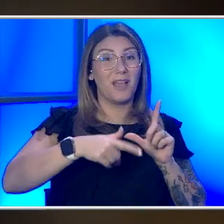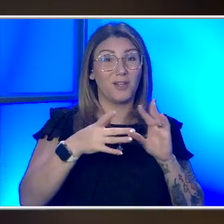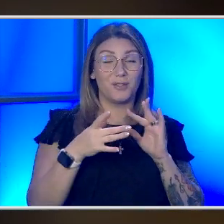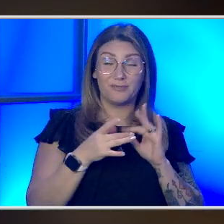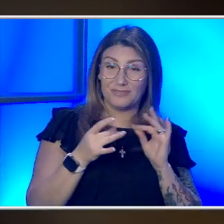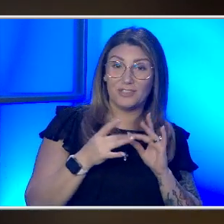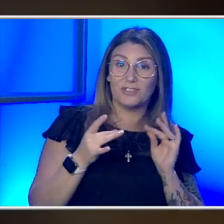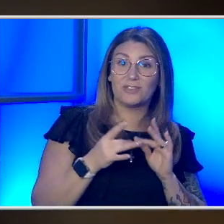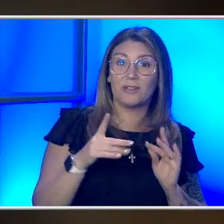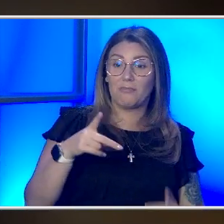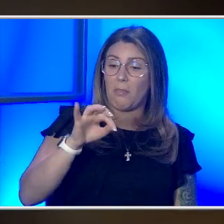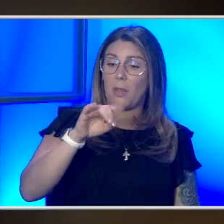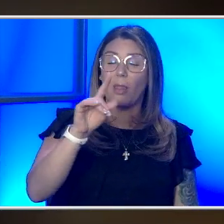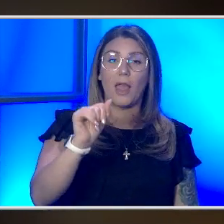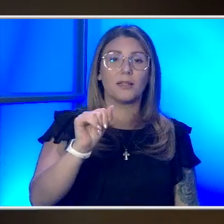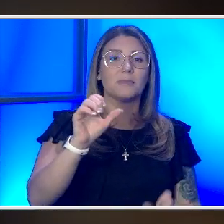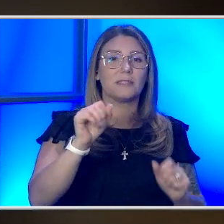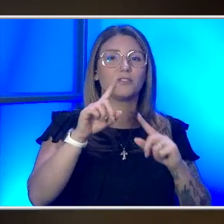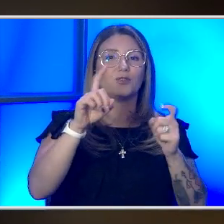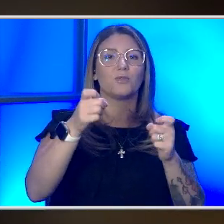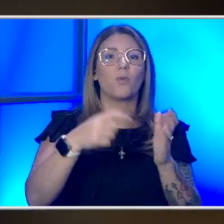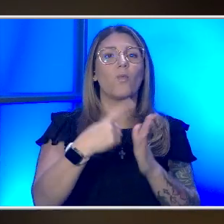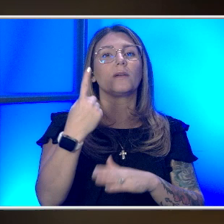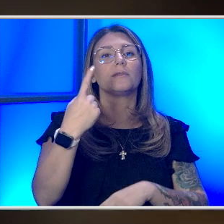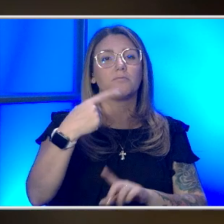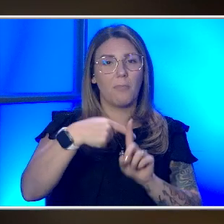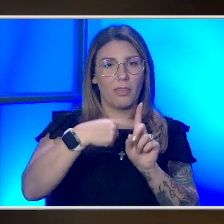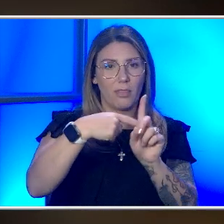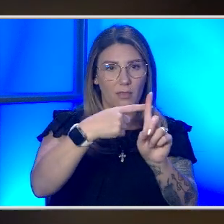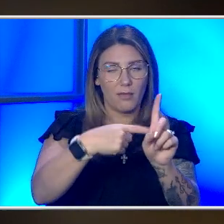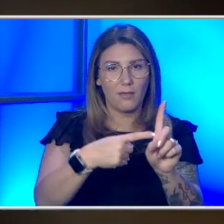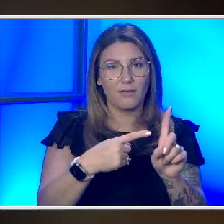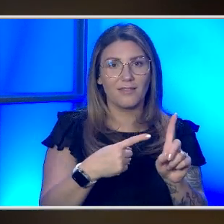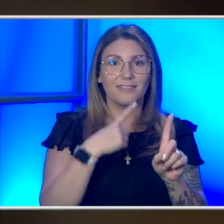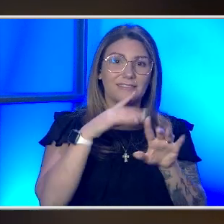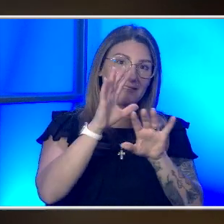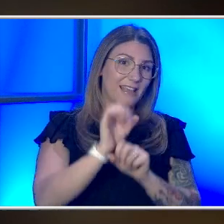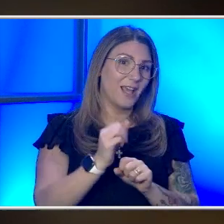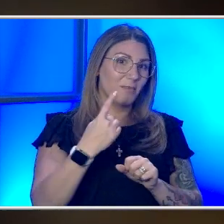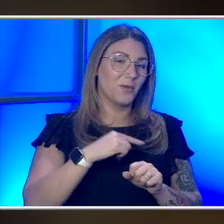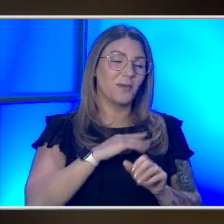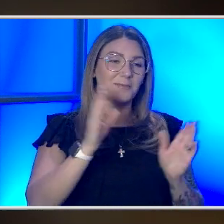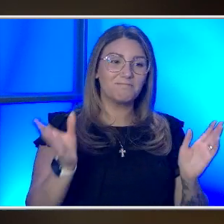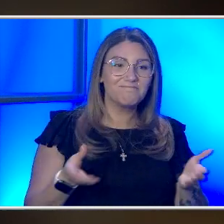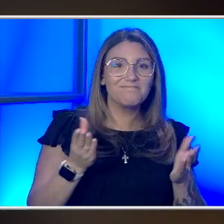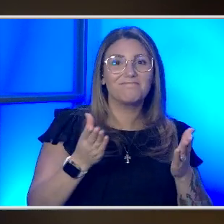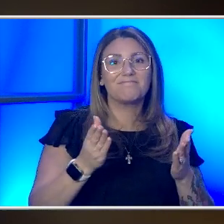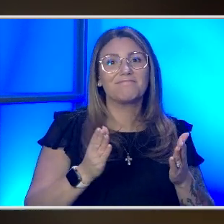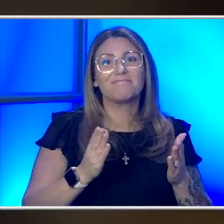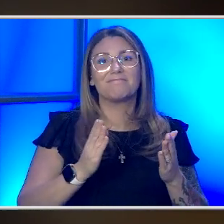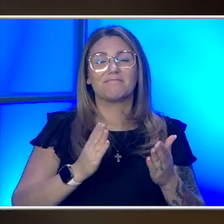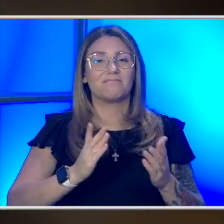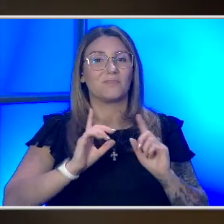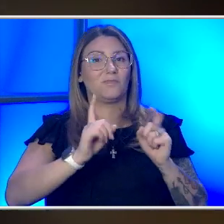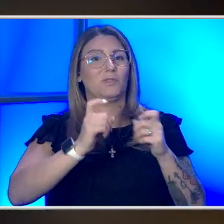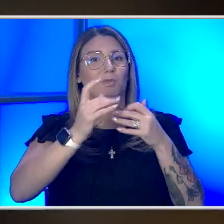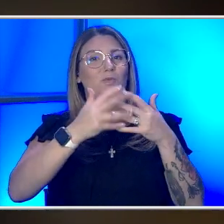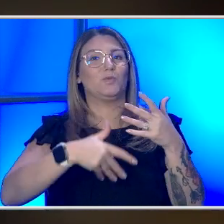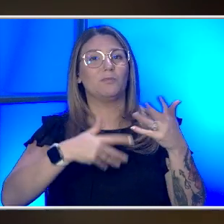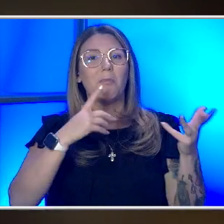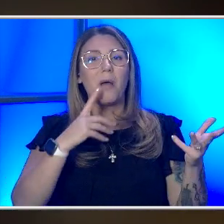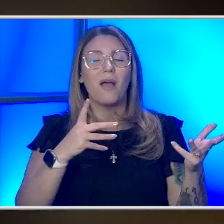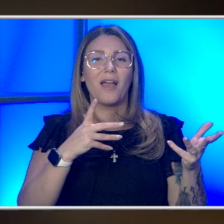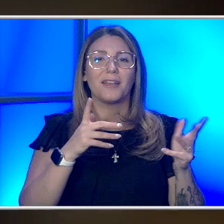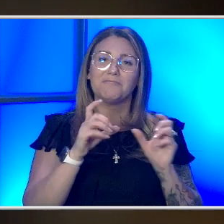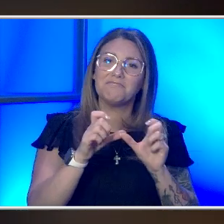donate once a month. So this is definitely a habit that we encourage donors in our community to build. Keep donating and then coming